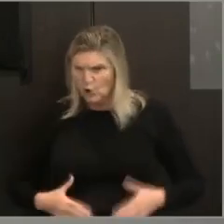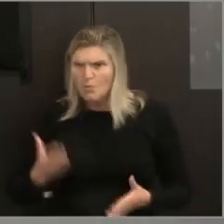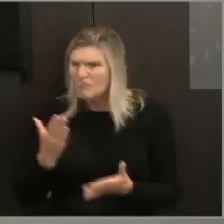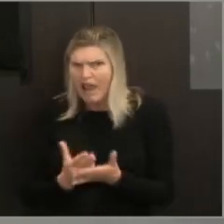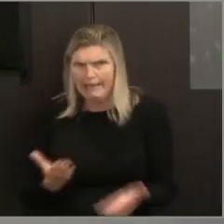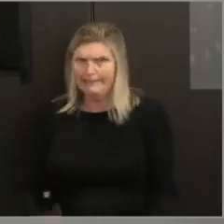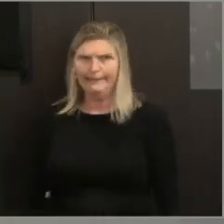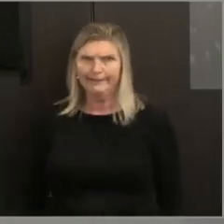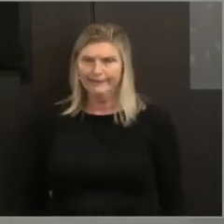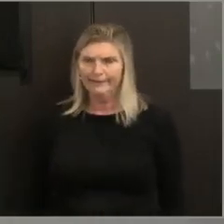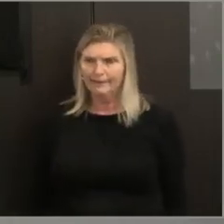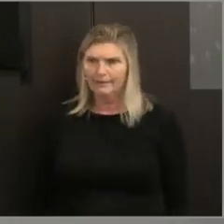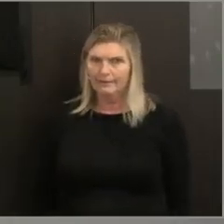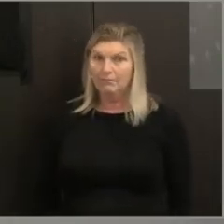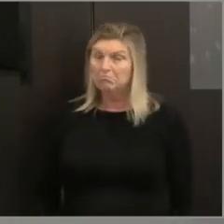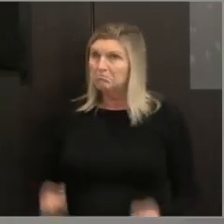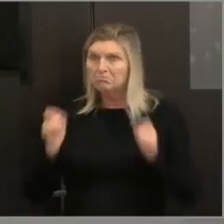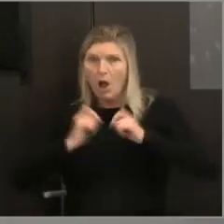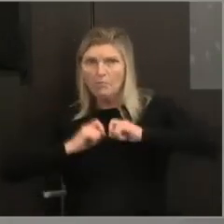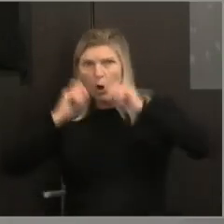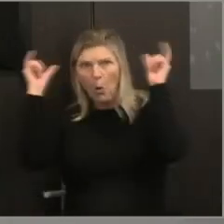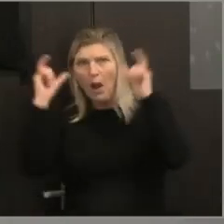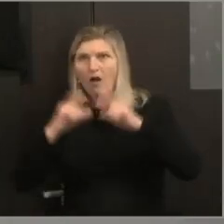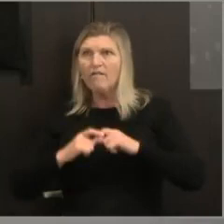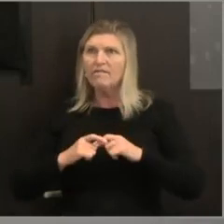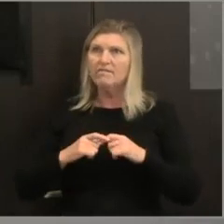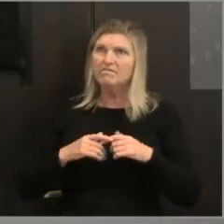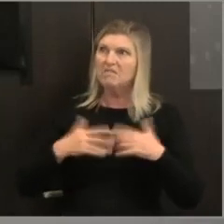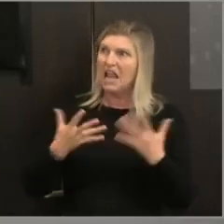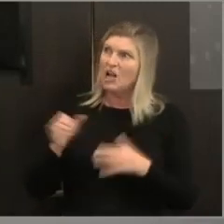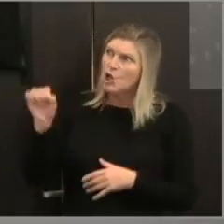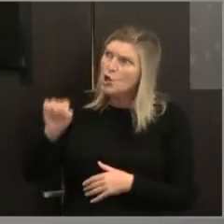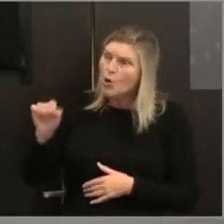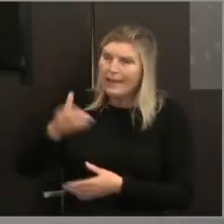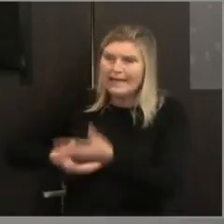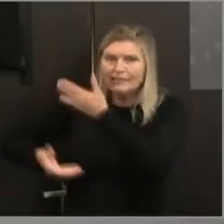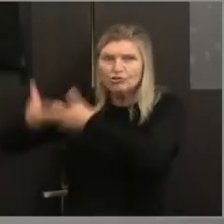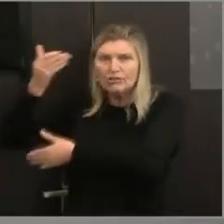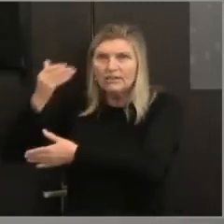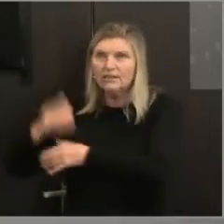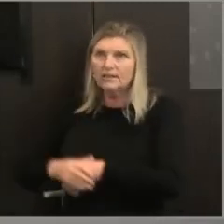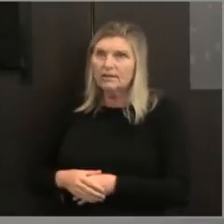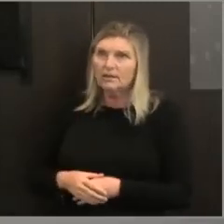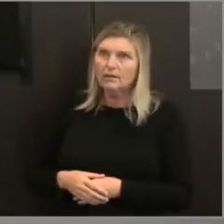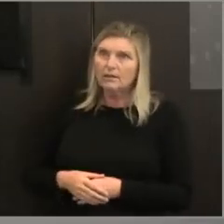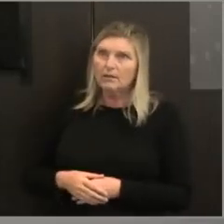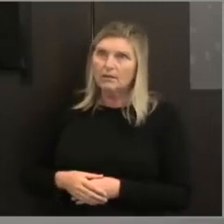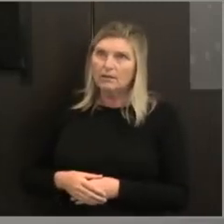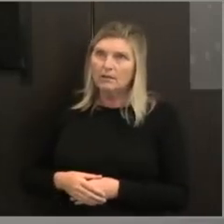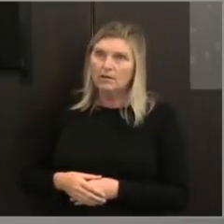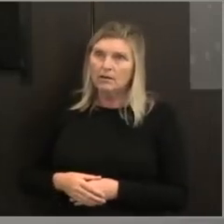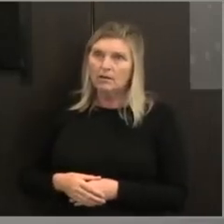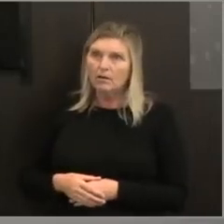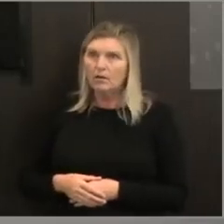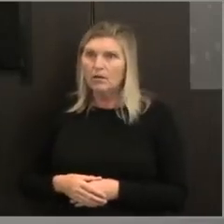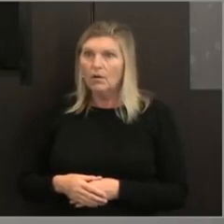reality. I'm not aware of anywhere, say, in European history, where the King of England woke up one day and said,